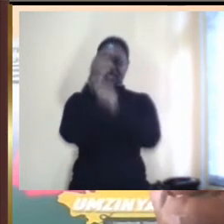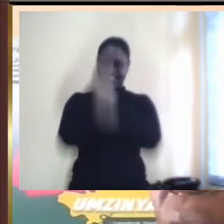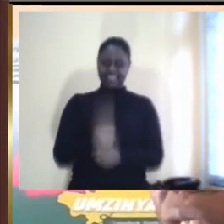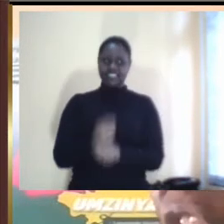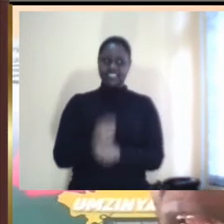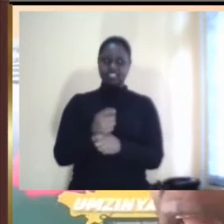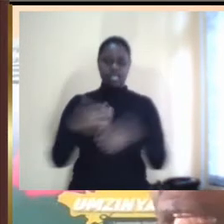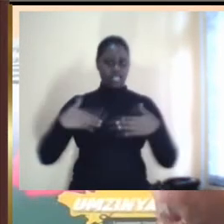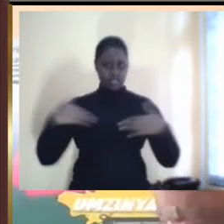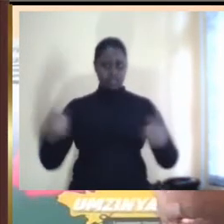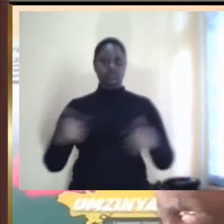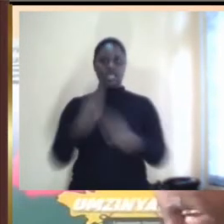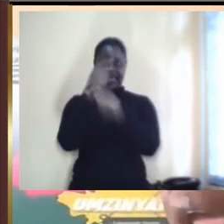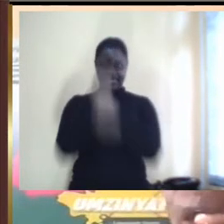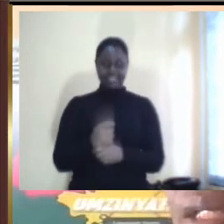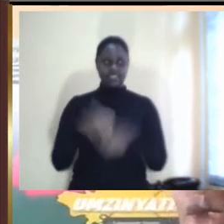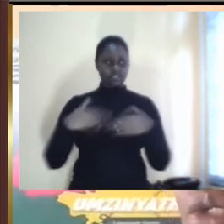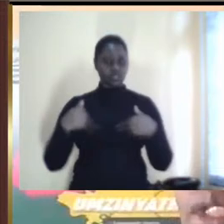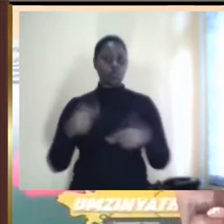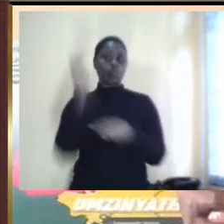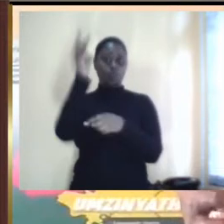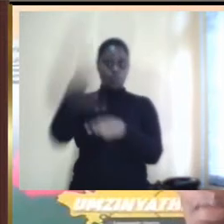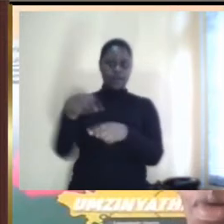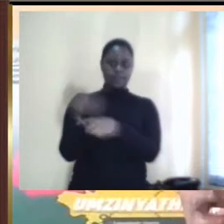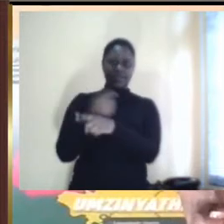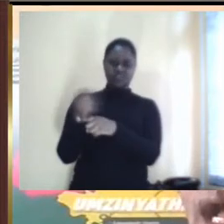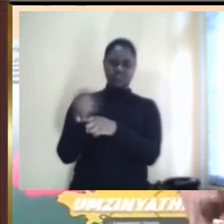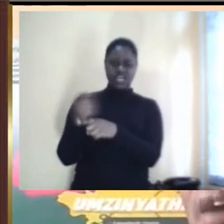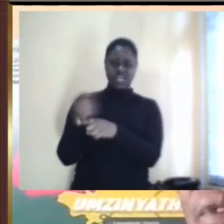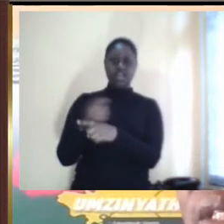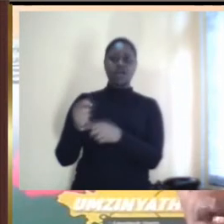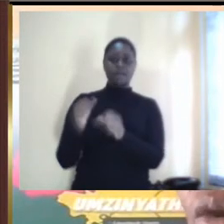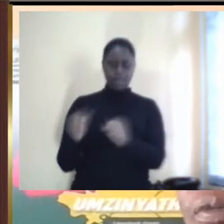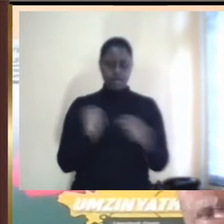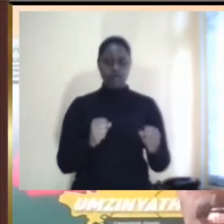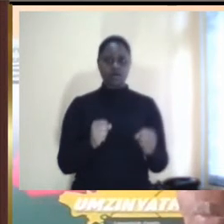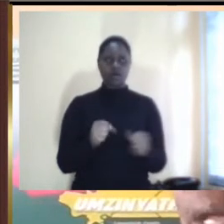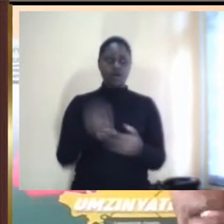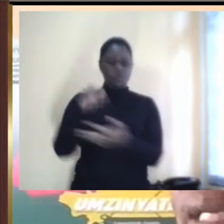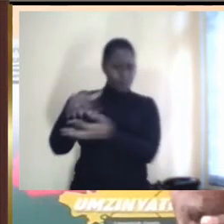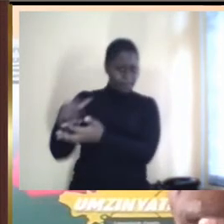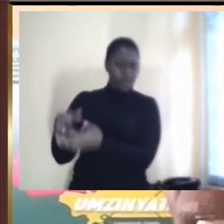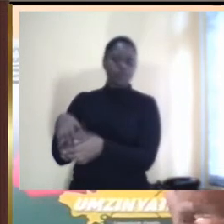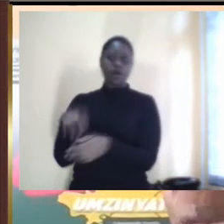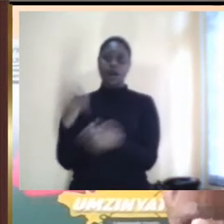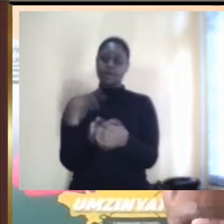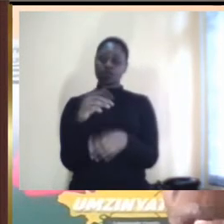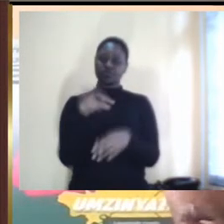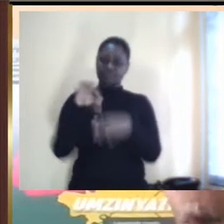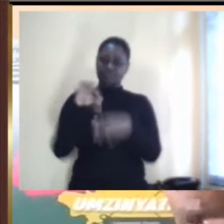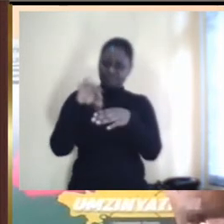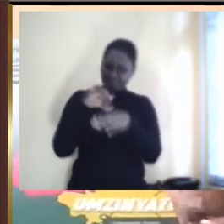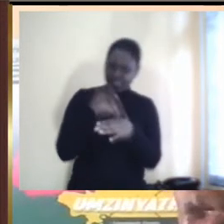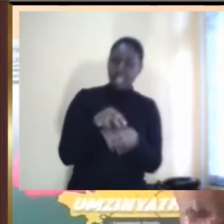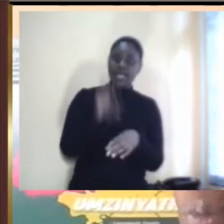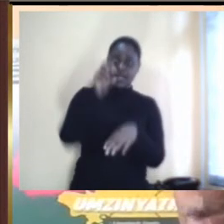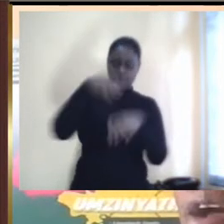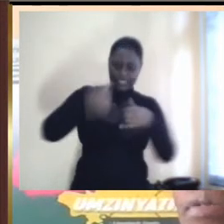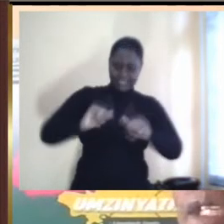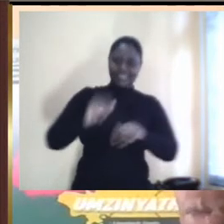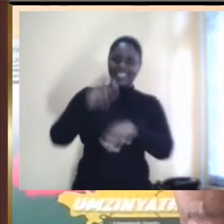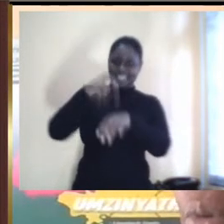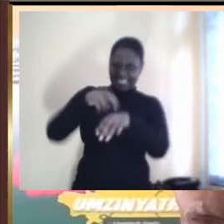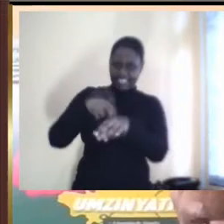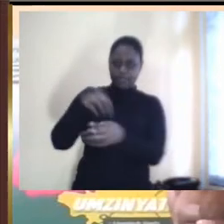healers. Traditional healers will be trained on sustainable harvesting of these plants that may still require to